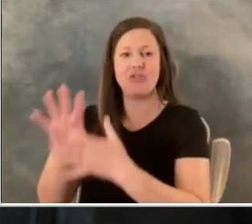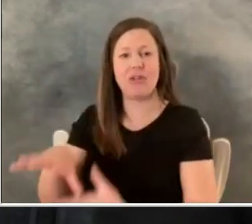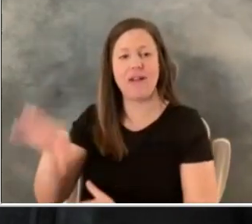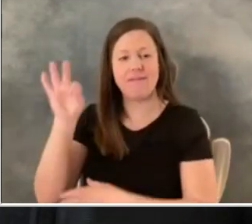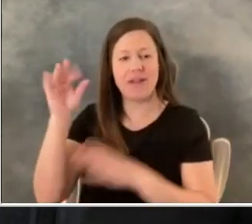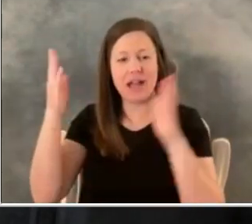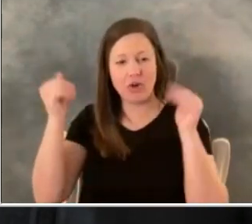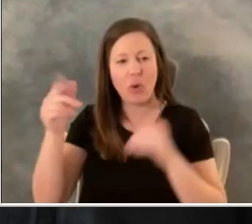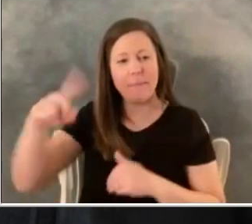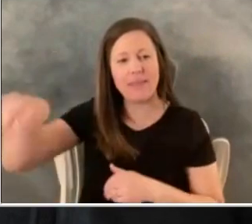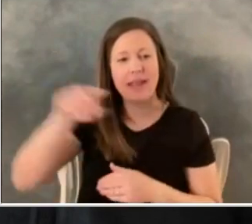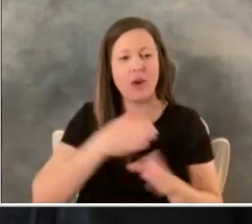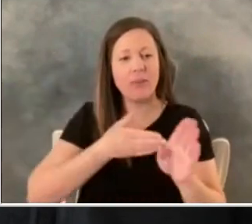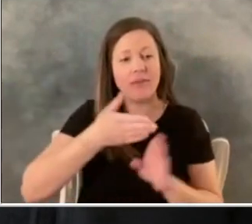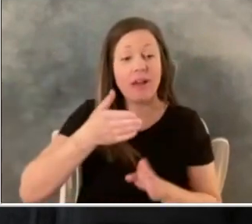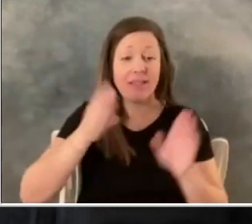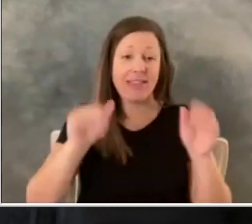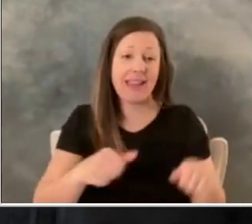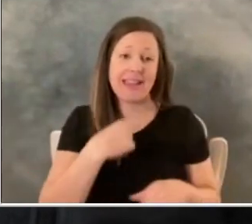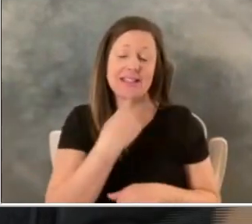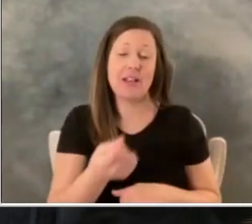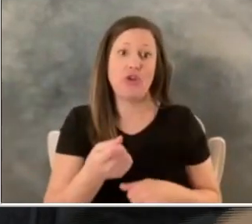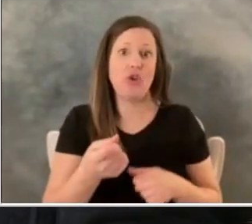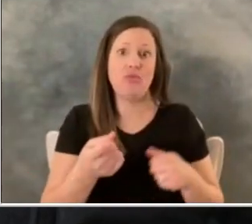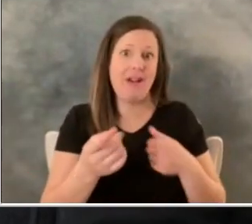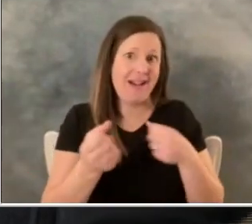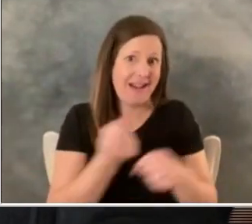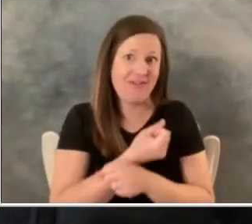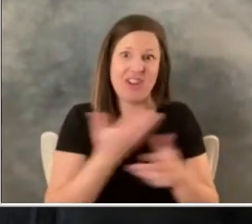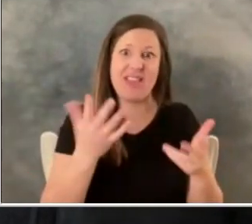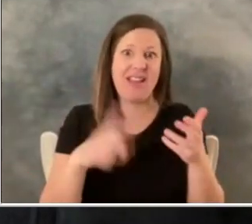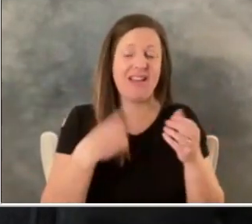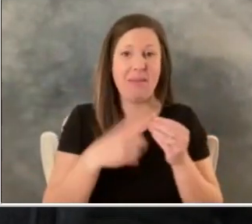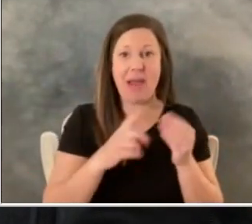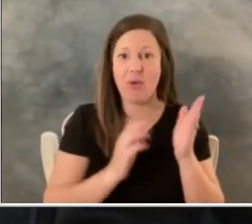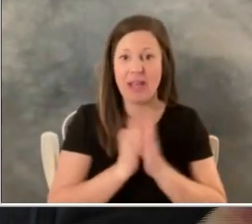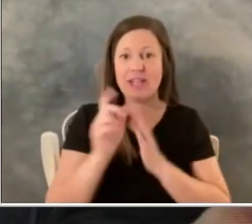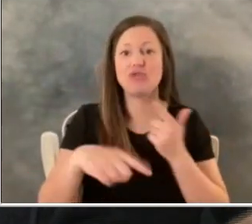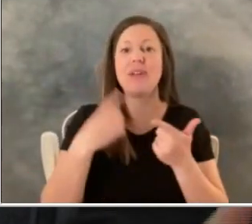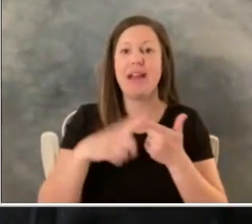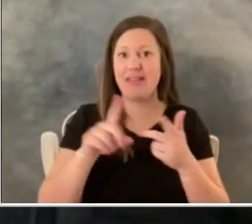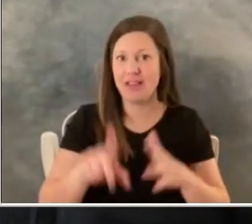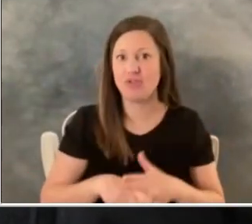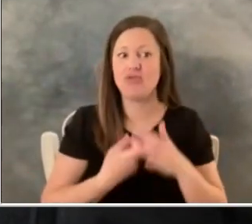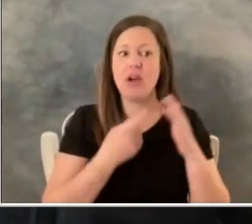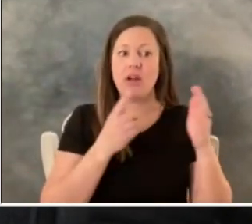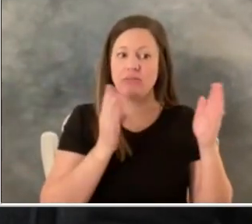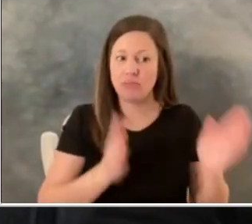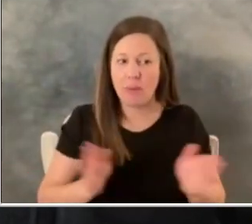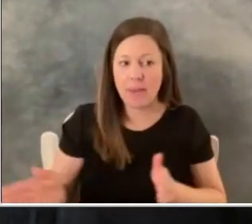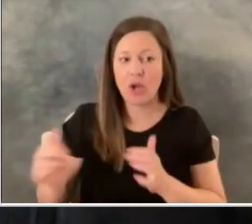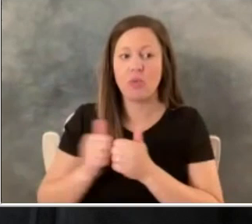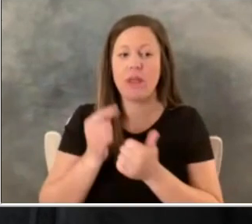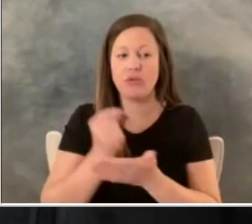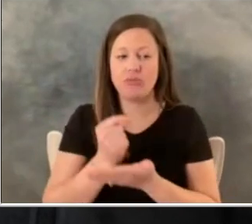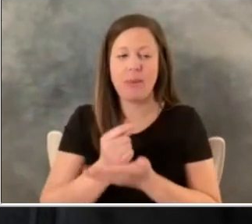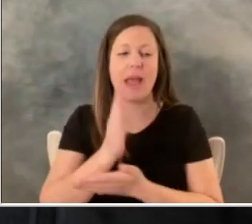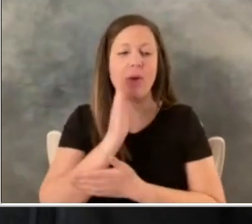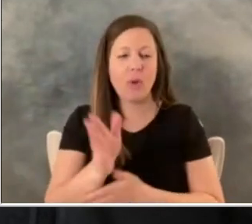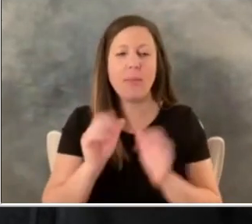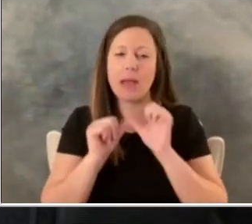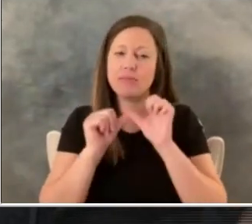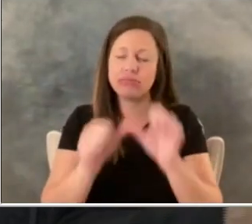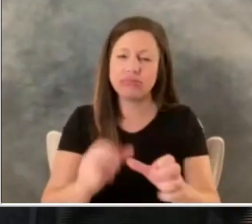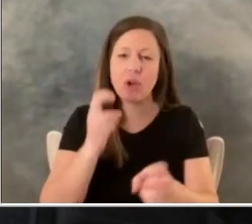can tell you everything about the cancer. And then start preparing with the treatment. The treatment is going to be long, but you could do it. You could